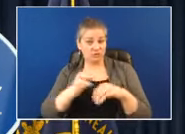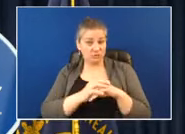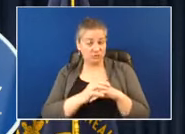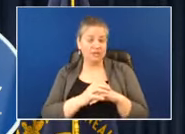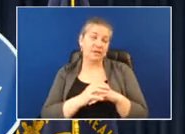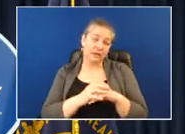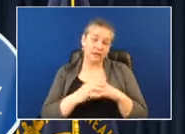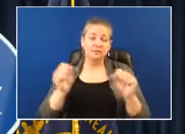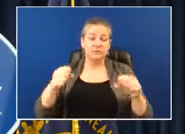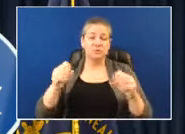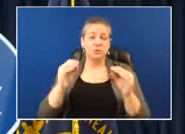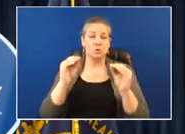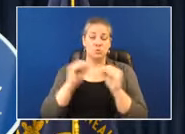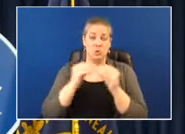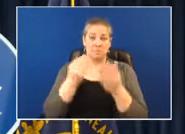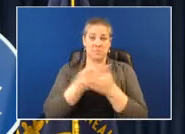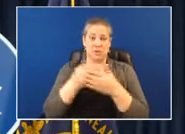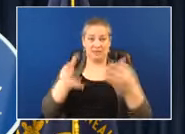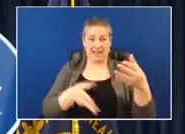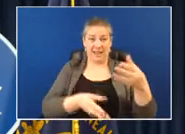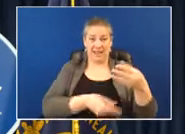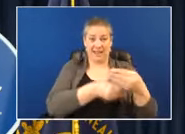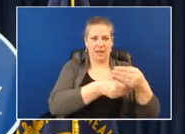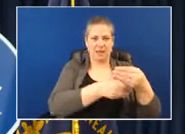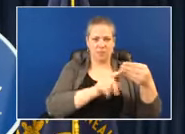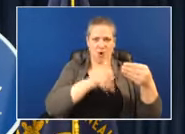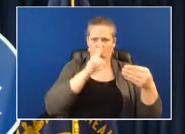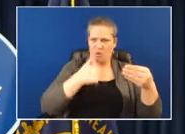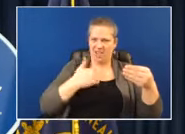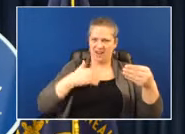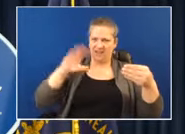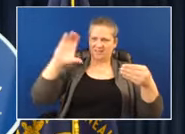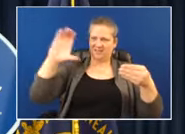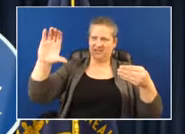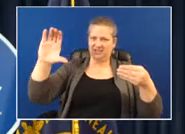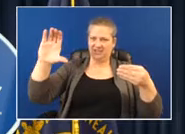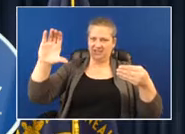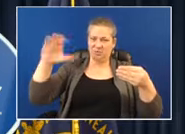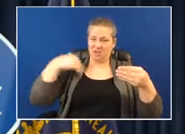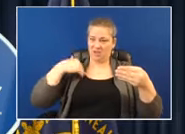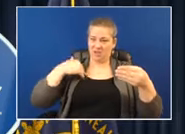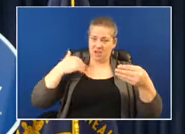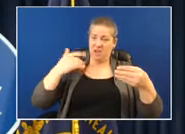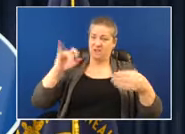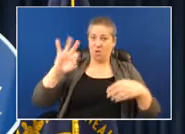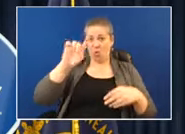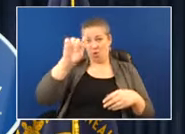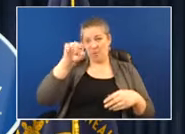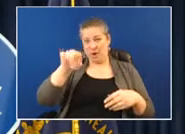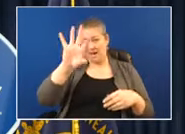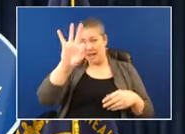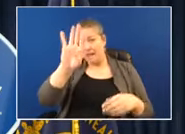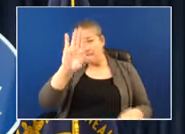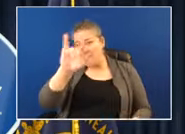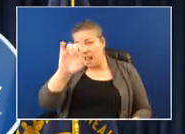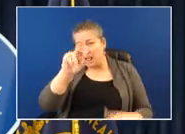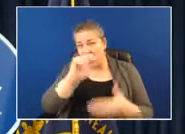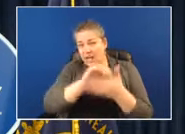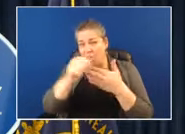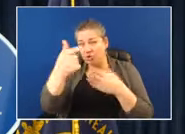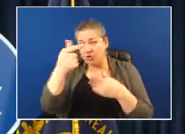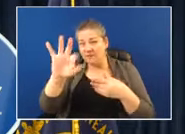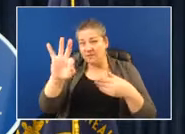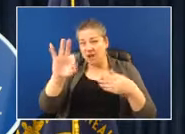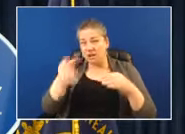more money was added, but look at how much more we had, right? When you have more than $1.9 billion more in general fund than you did the year